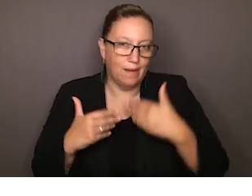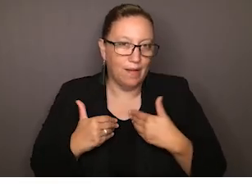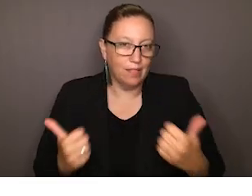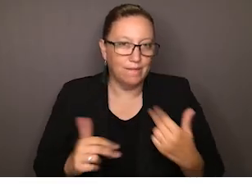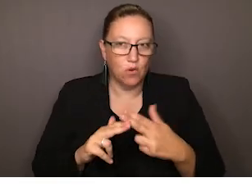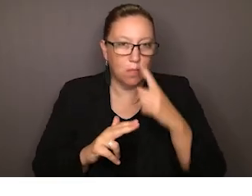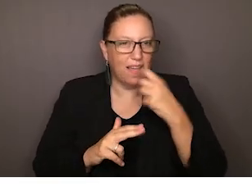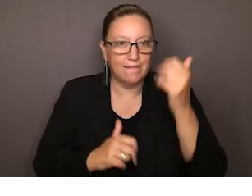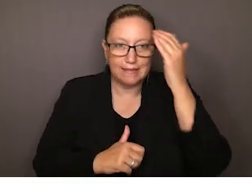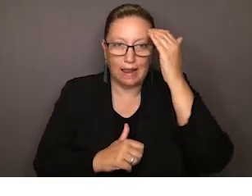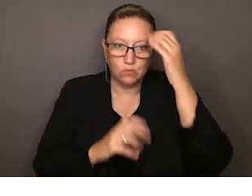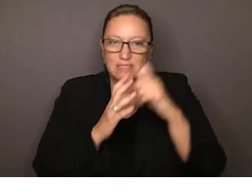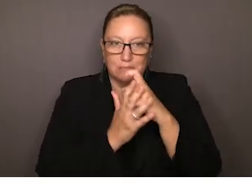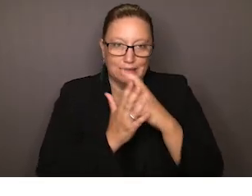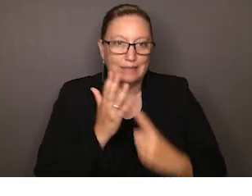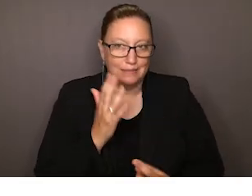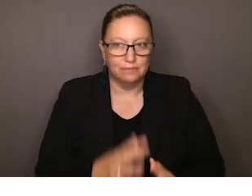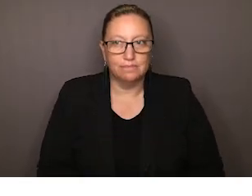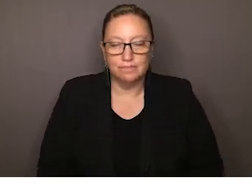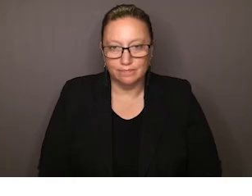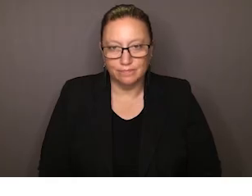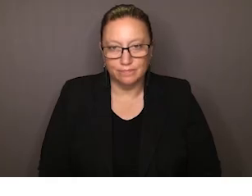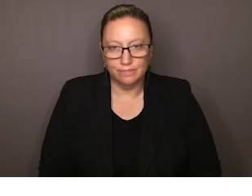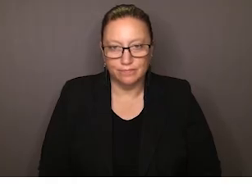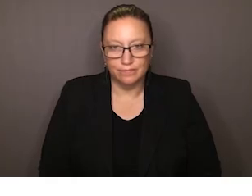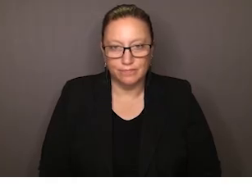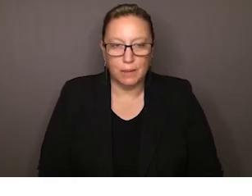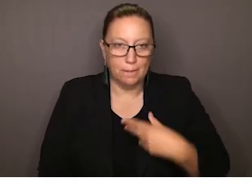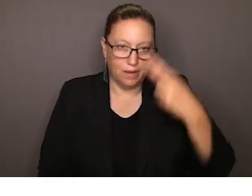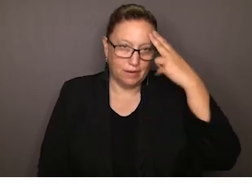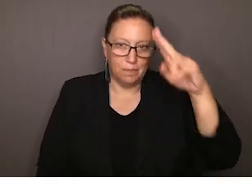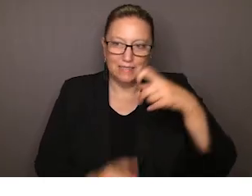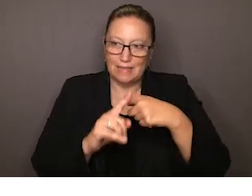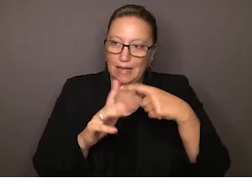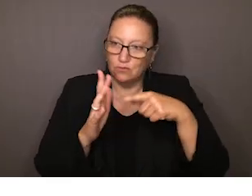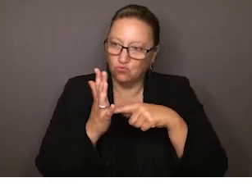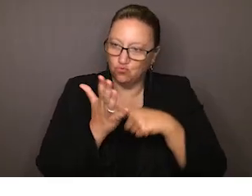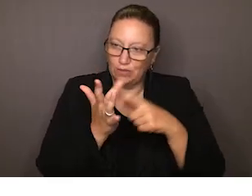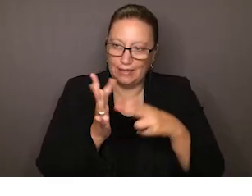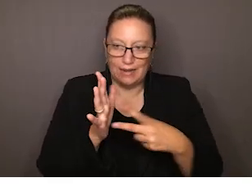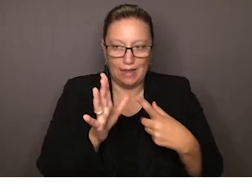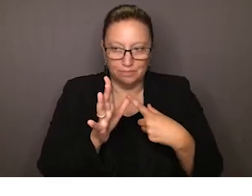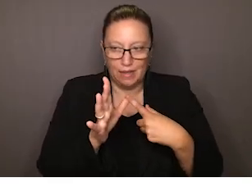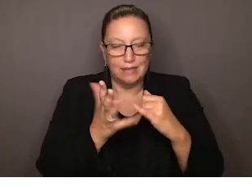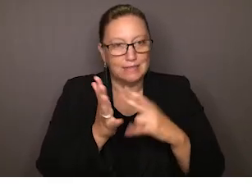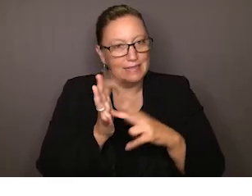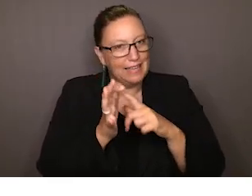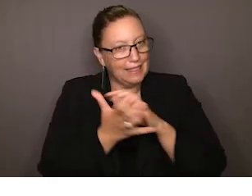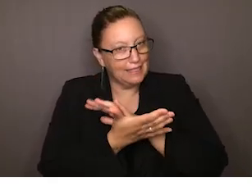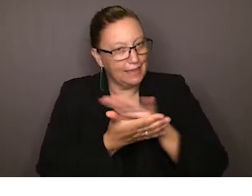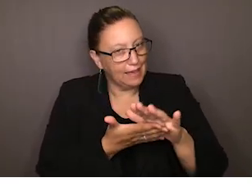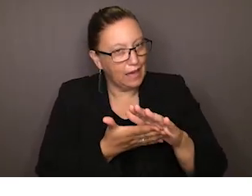for people with intellectual disability. My name is Katrina Smith, and I am a